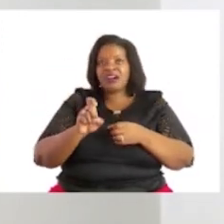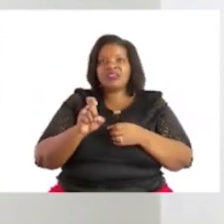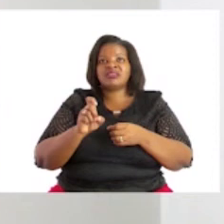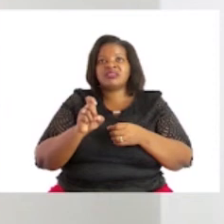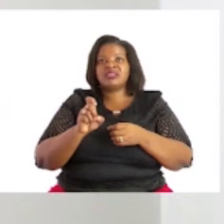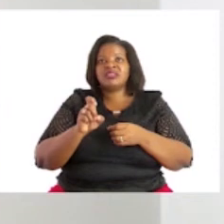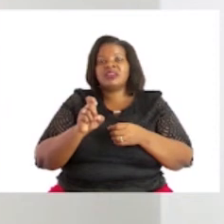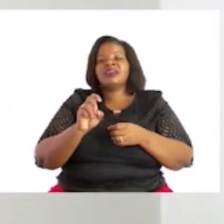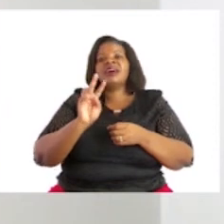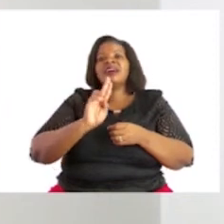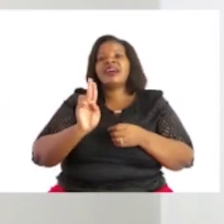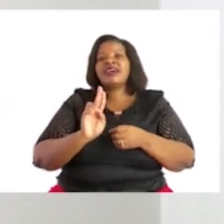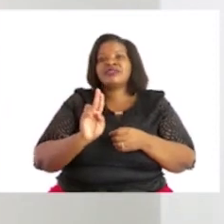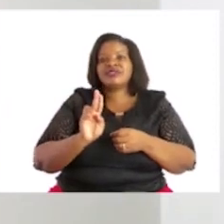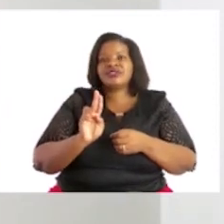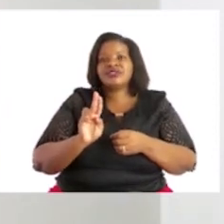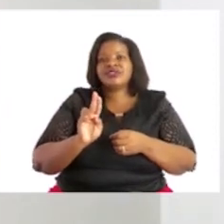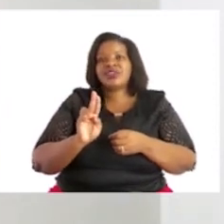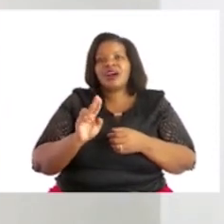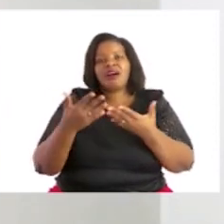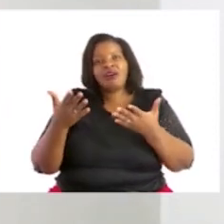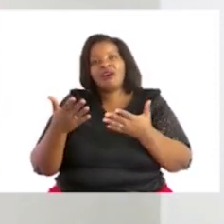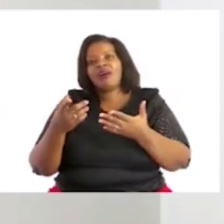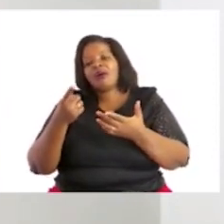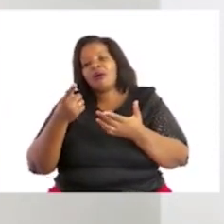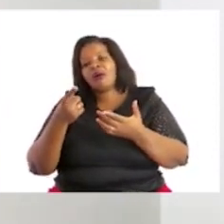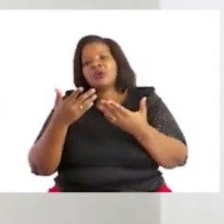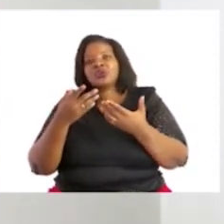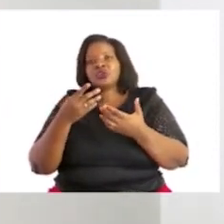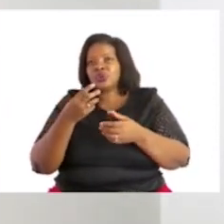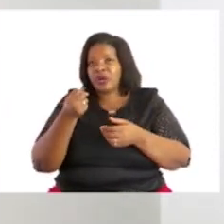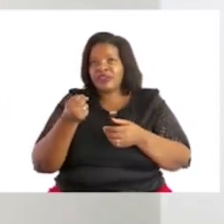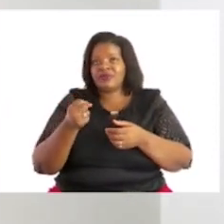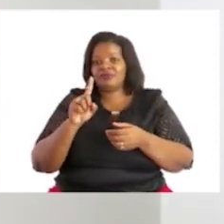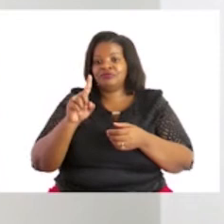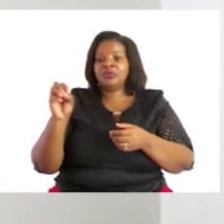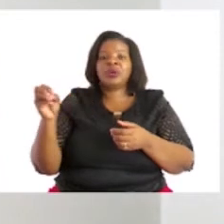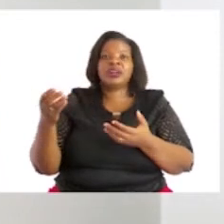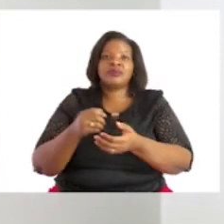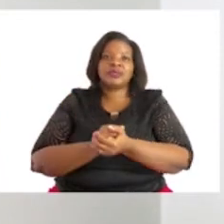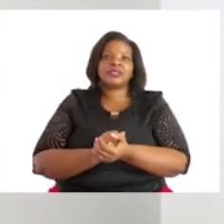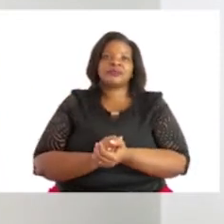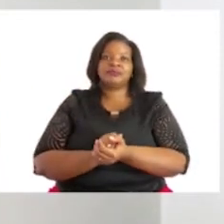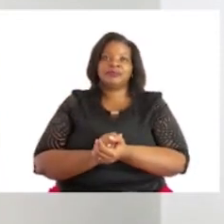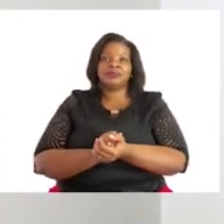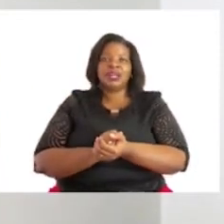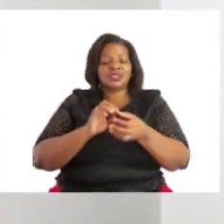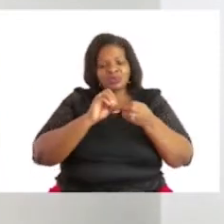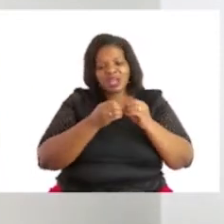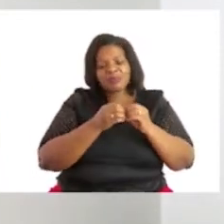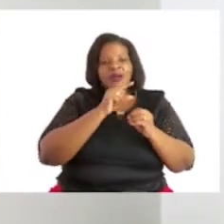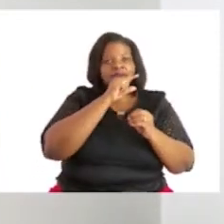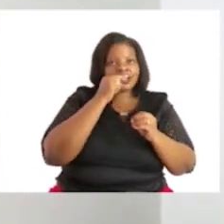not use 100 as a word, but they use it as a number, as numeric. So there is no